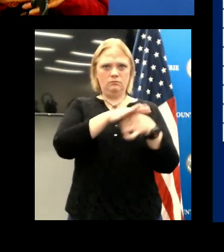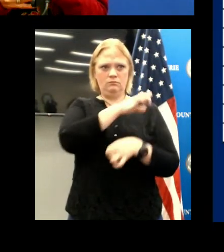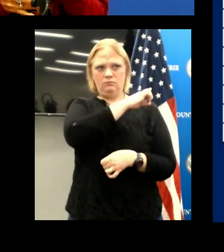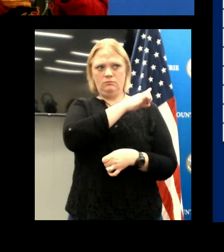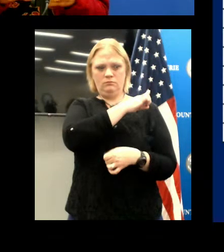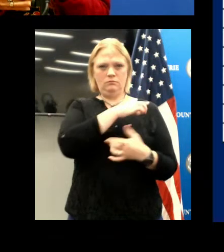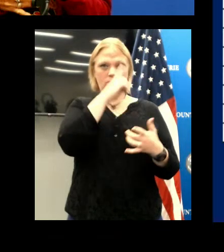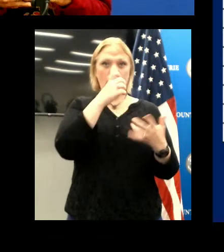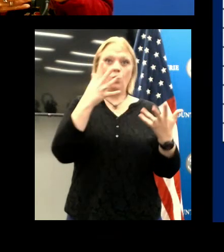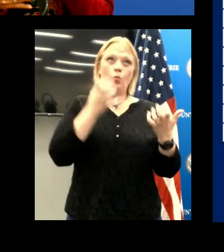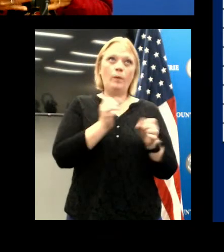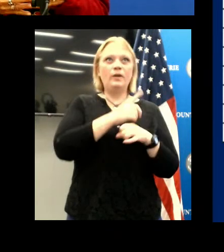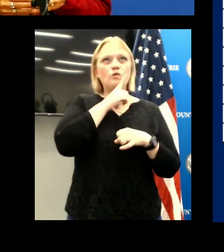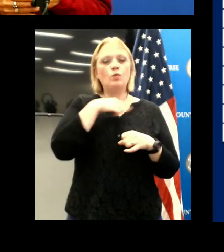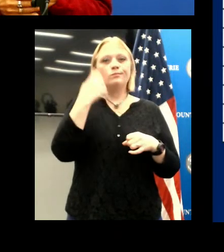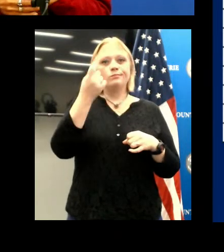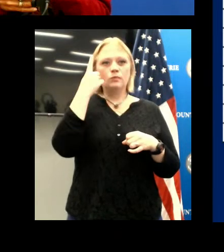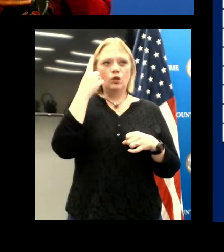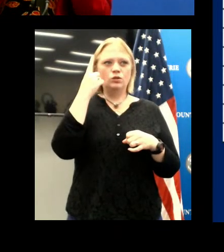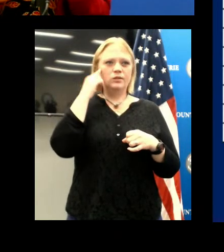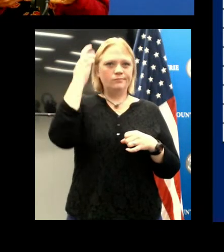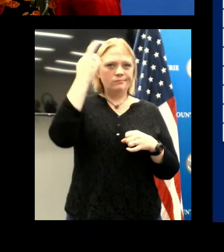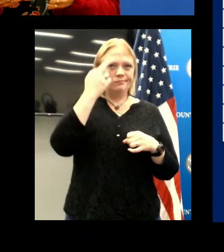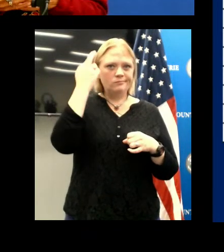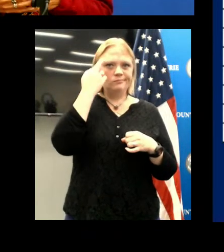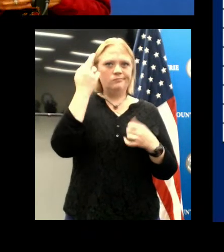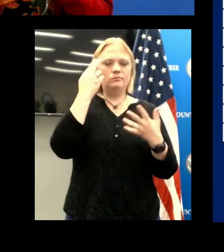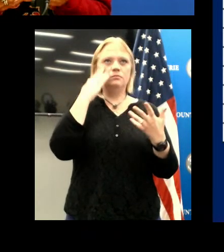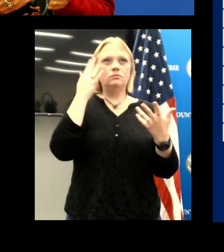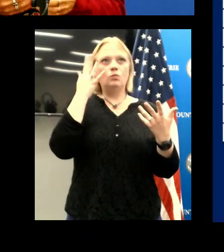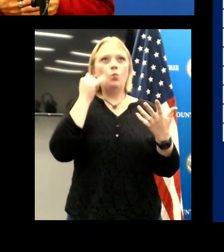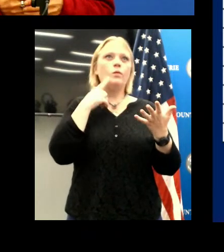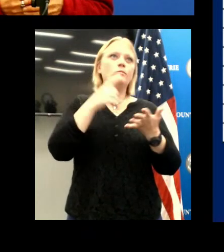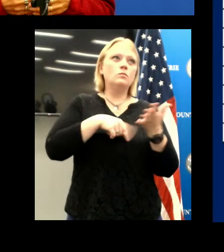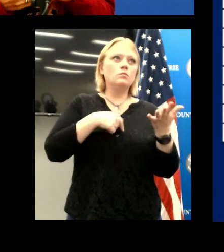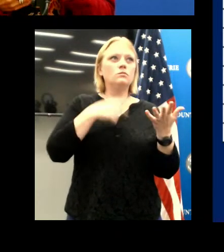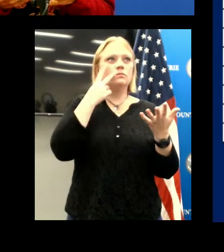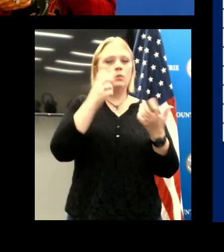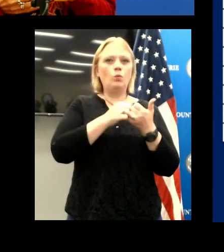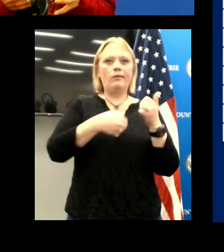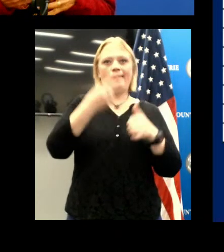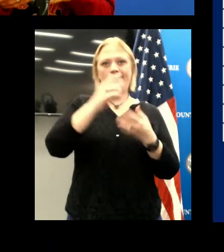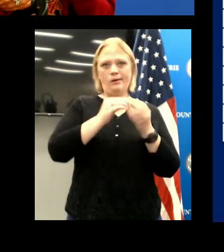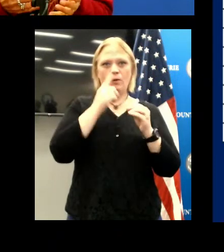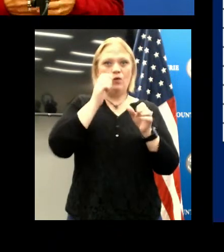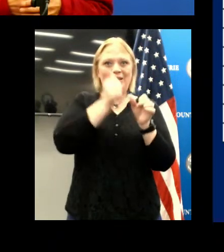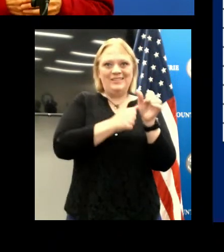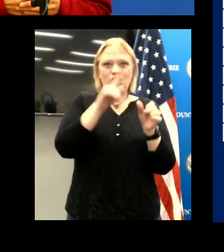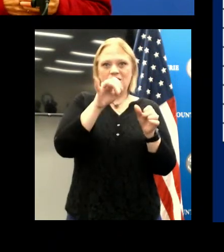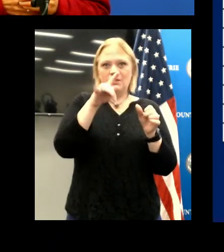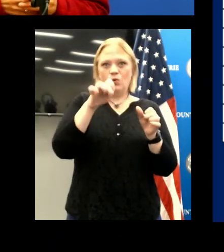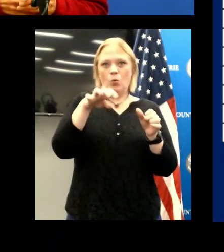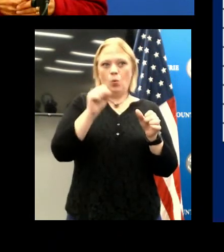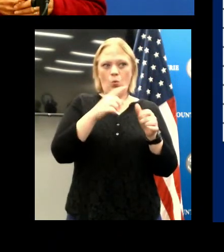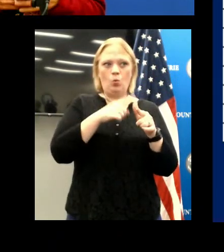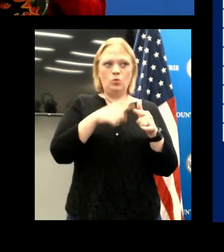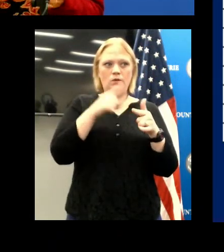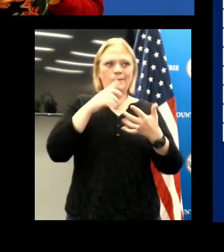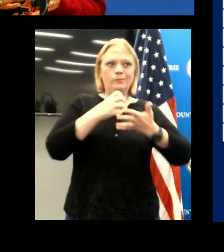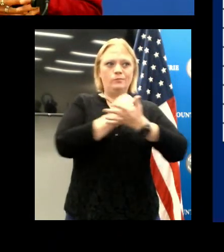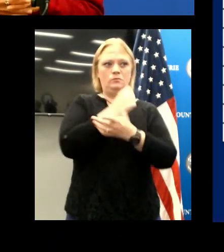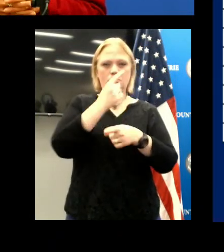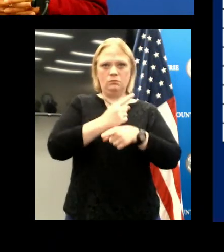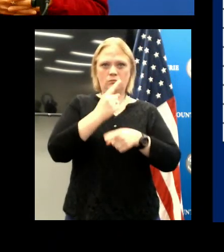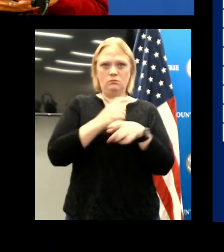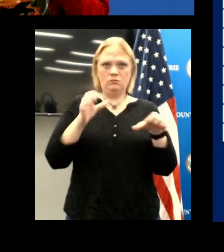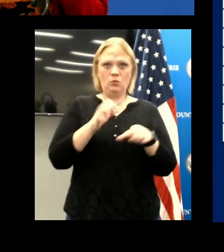to make sure that we understand the dynamics of what we're seeing with these high numbers of each of the zip codes, so we can take the appropriate actions and work with